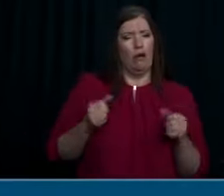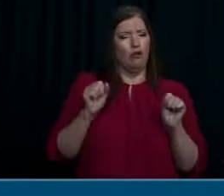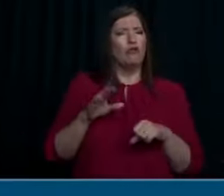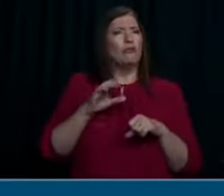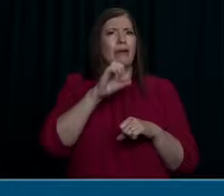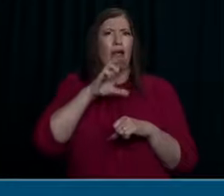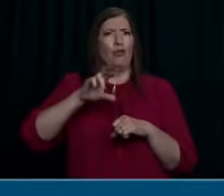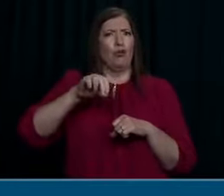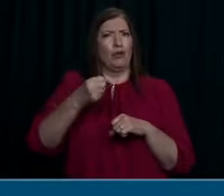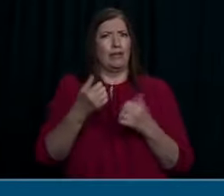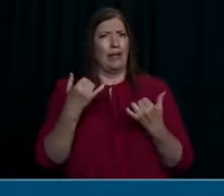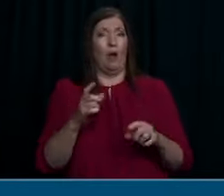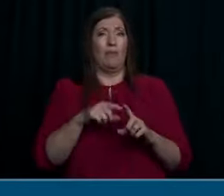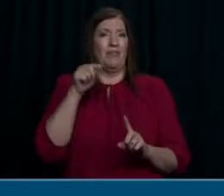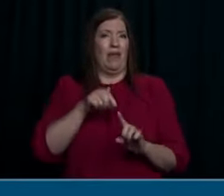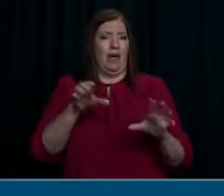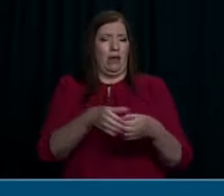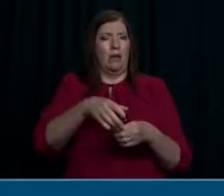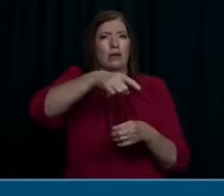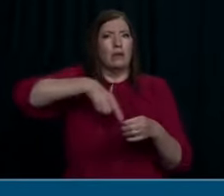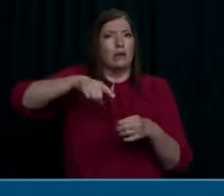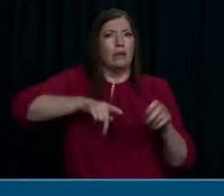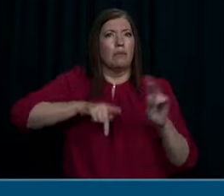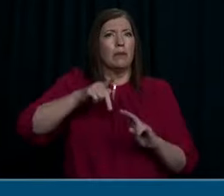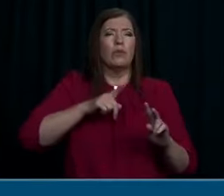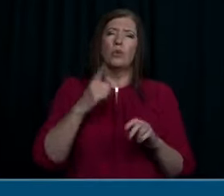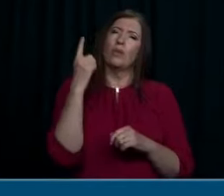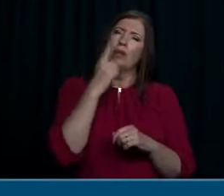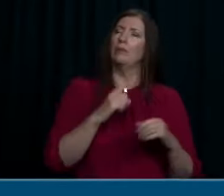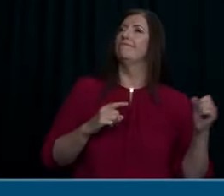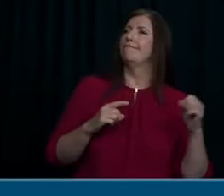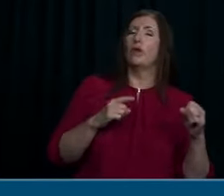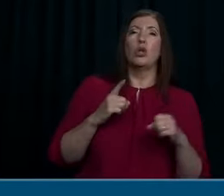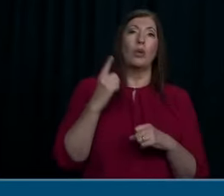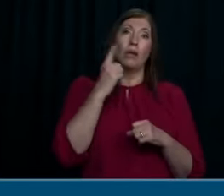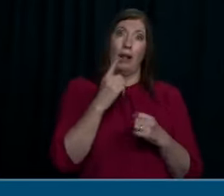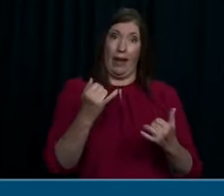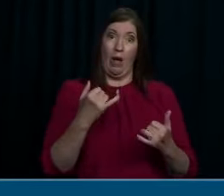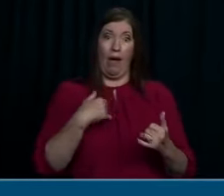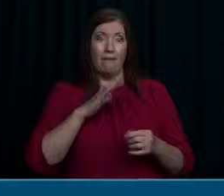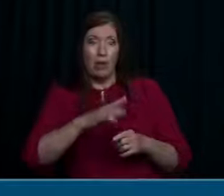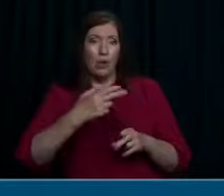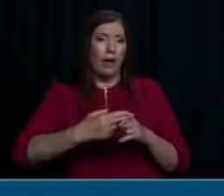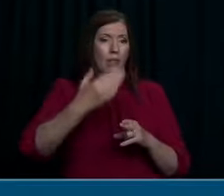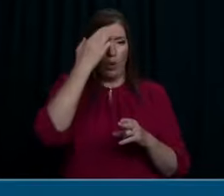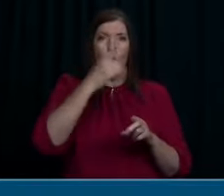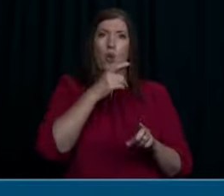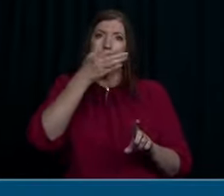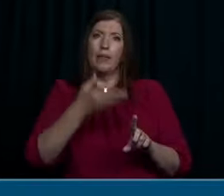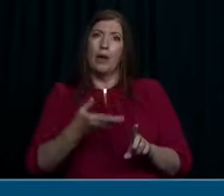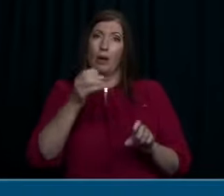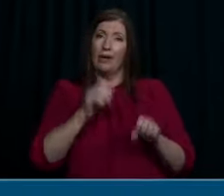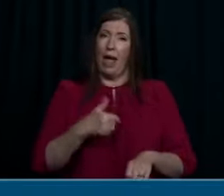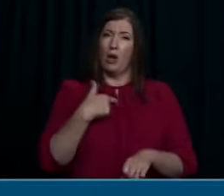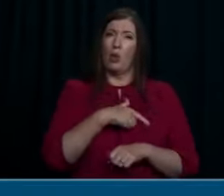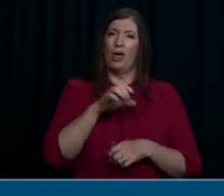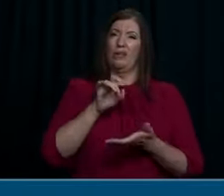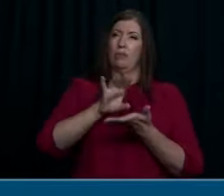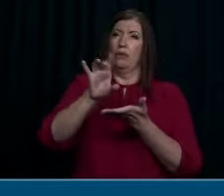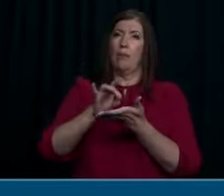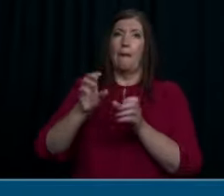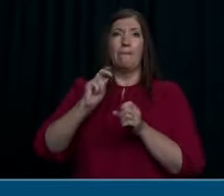That specific group of people, do you think that now we have their names, we know who they are? Can we deport them, or